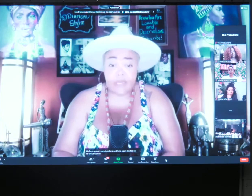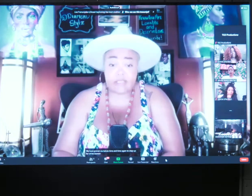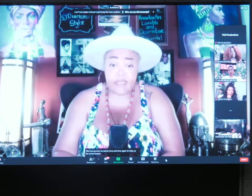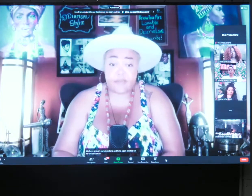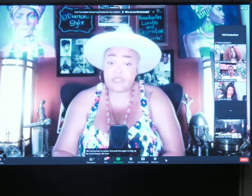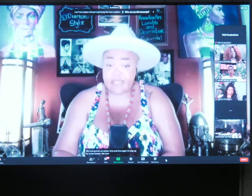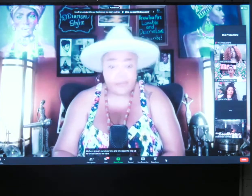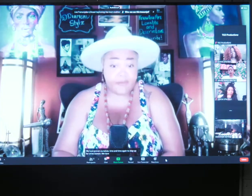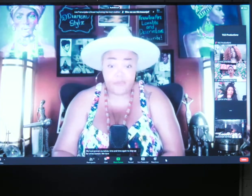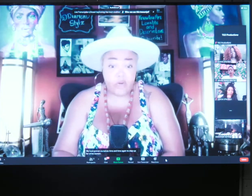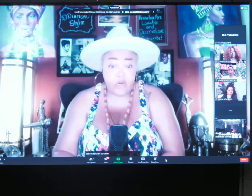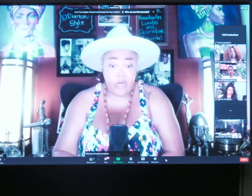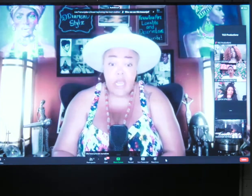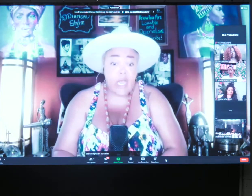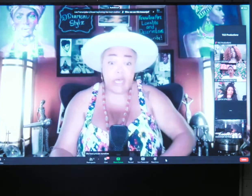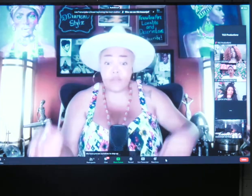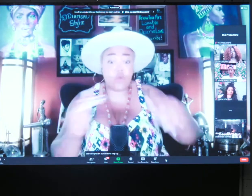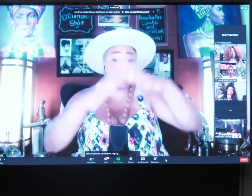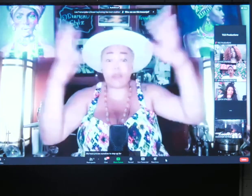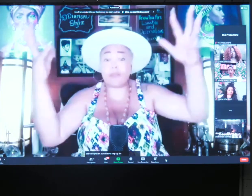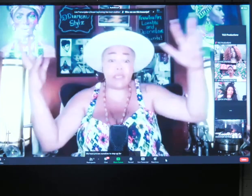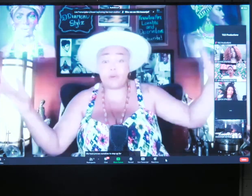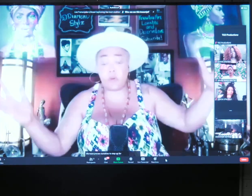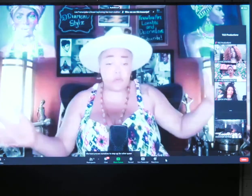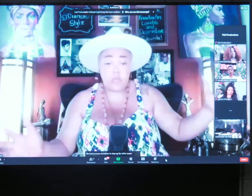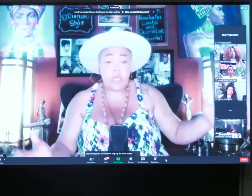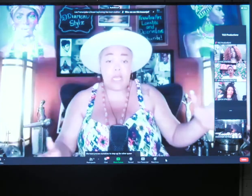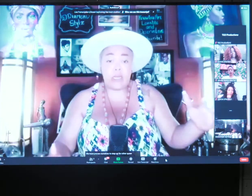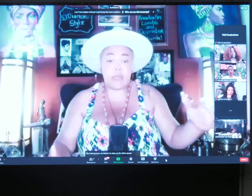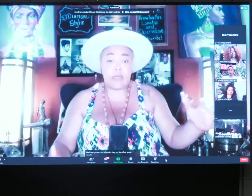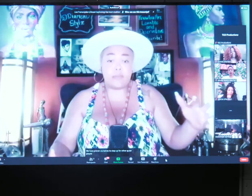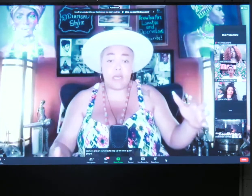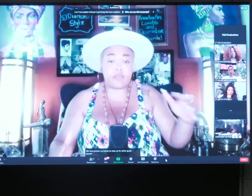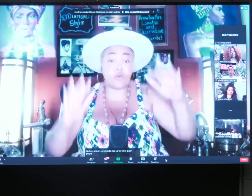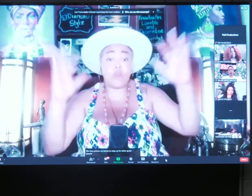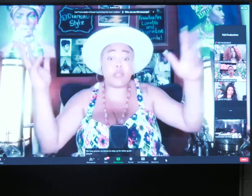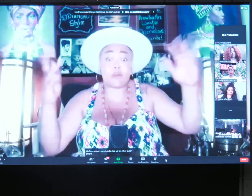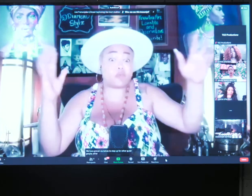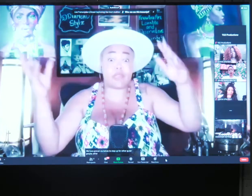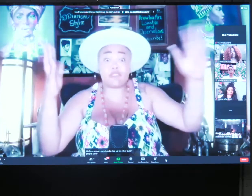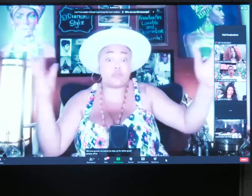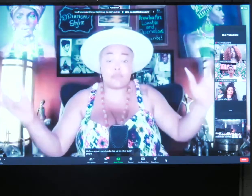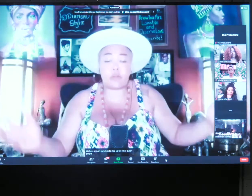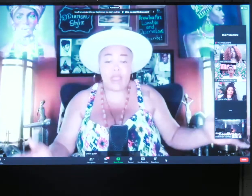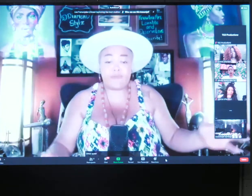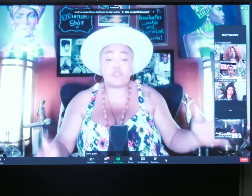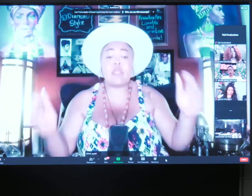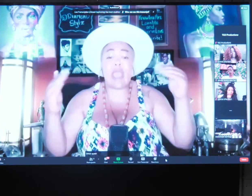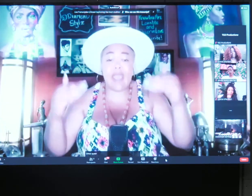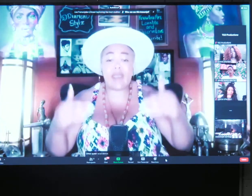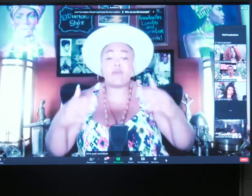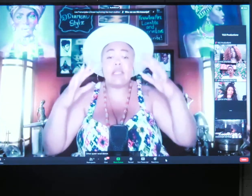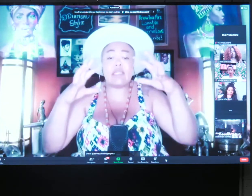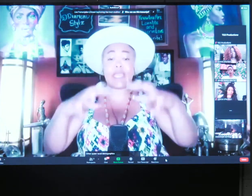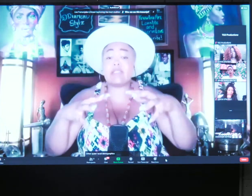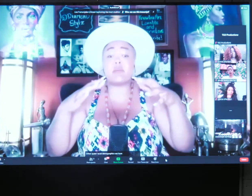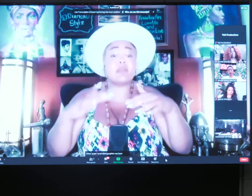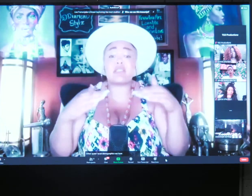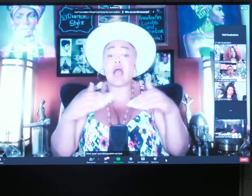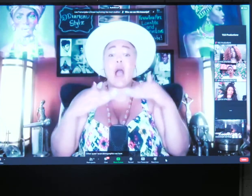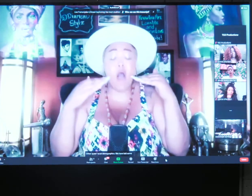proven ourselves to step up for other queer people, other queer racial demographics. We have